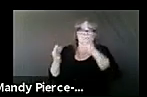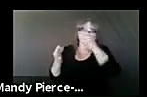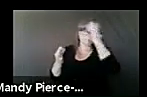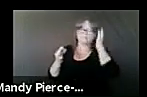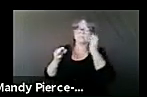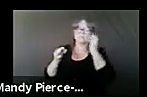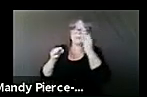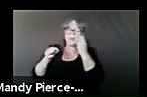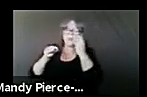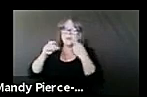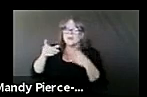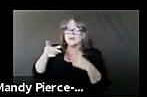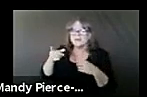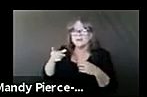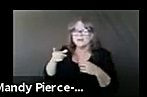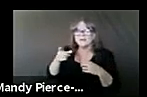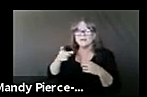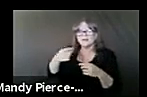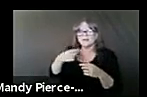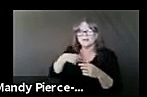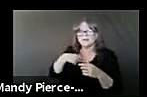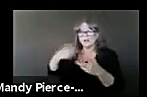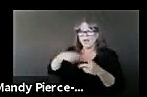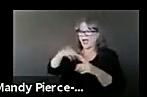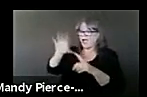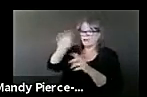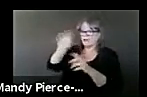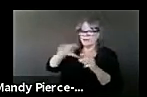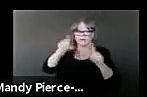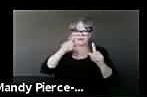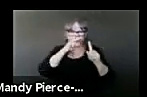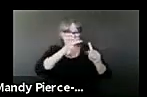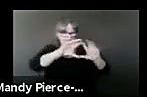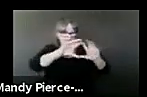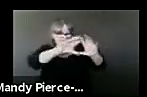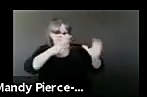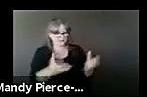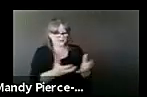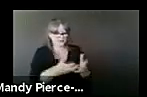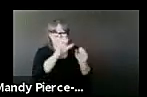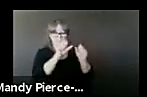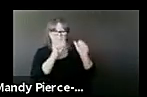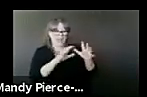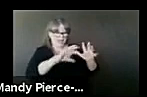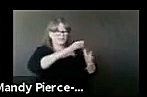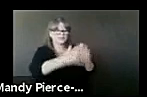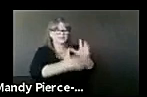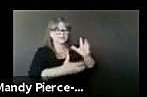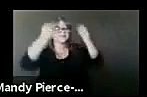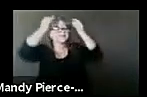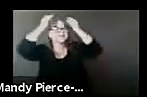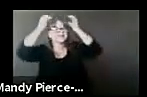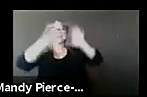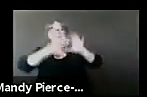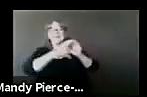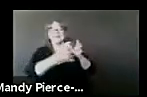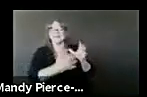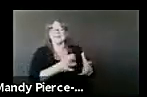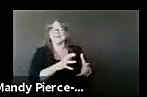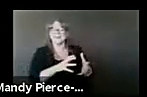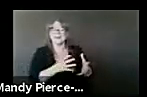cases every day seem to be increasing, but not at an exponential rate, as